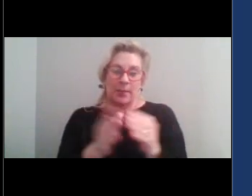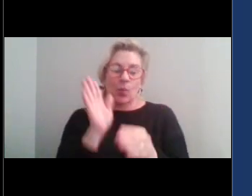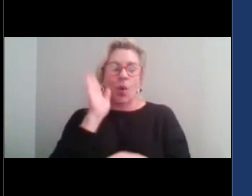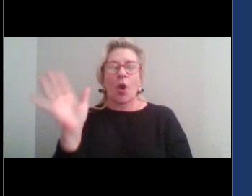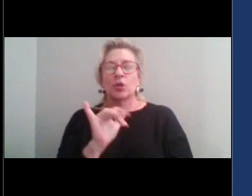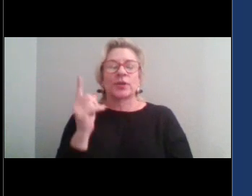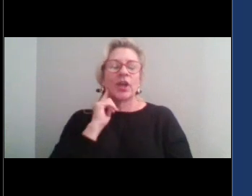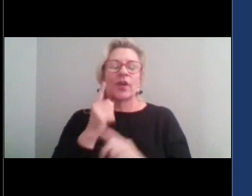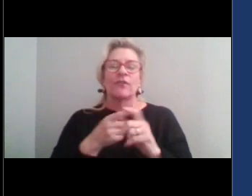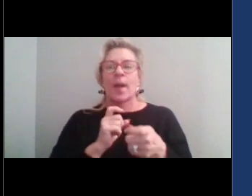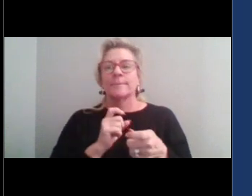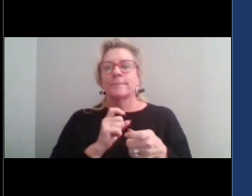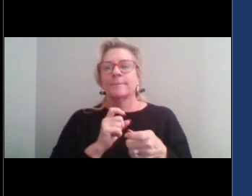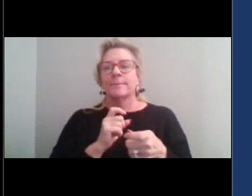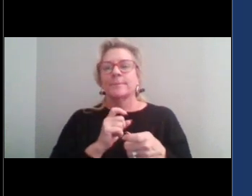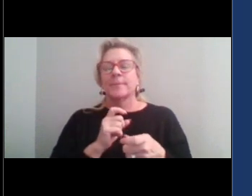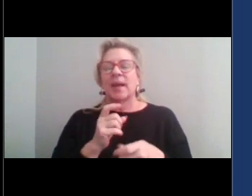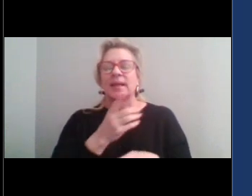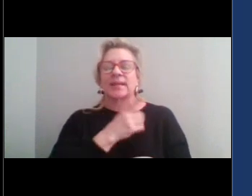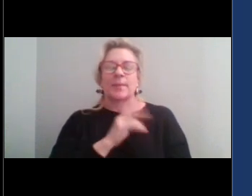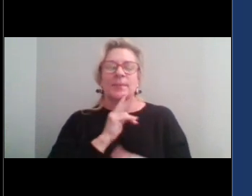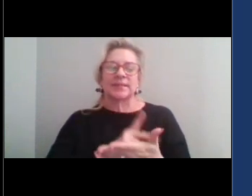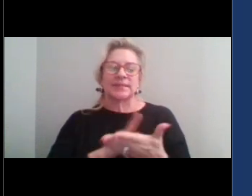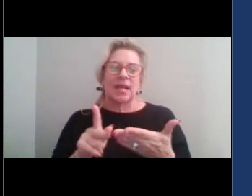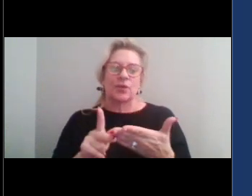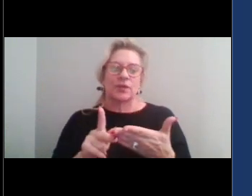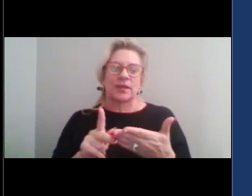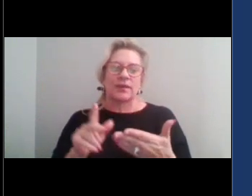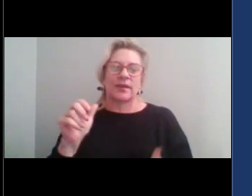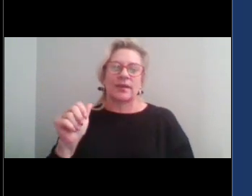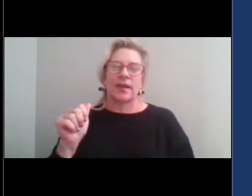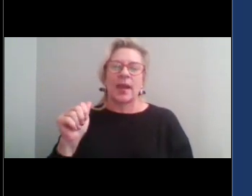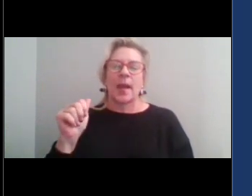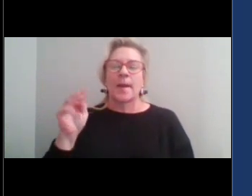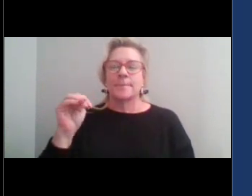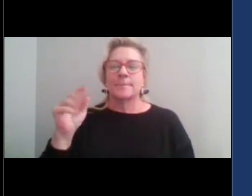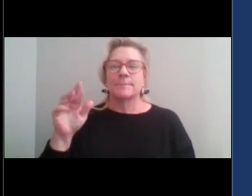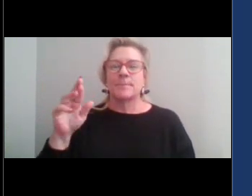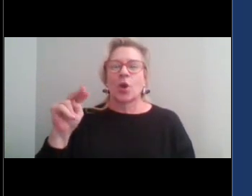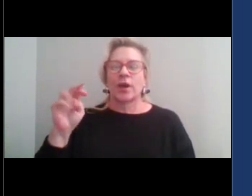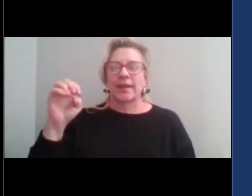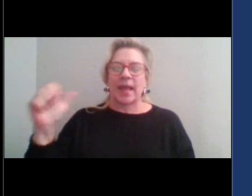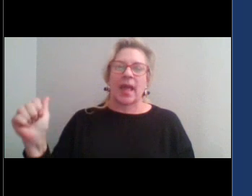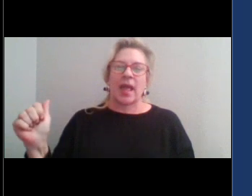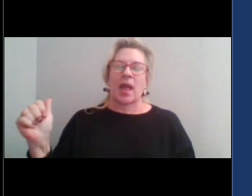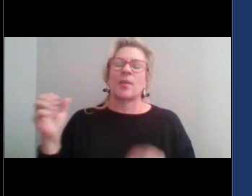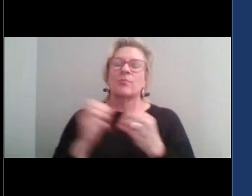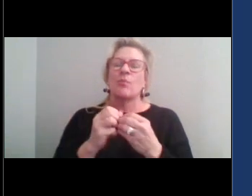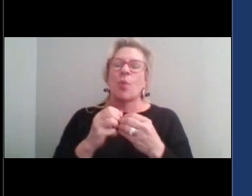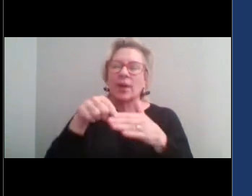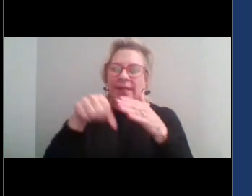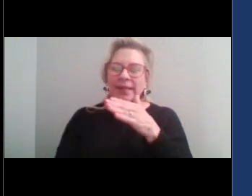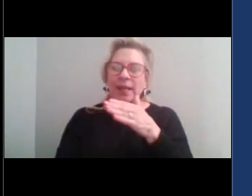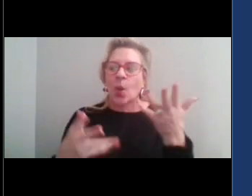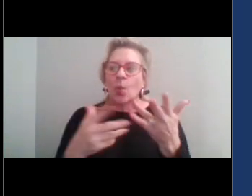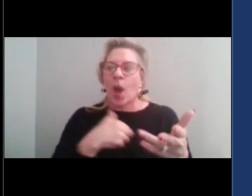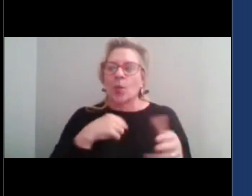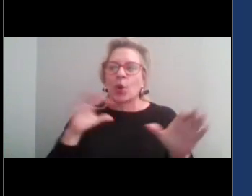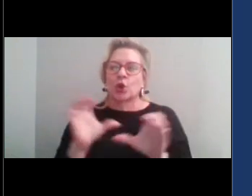from Deputy Secretary Avatar Barnea on further details on what we are doing around Justice